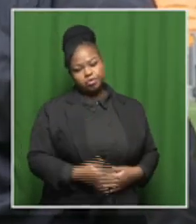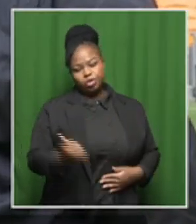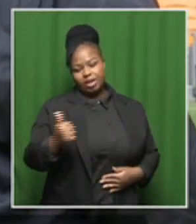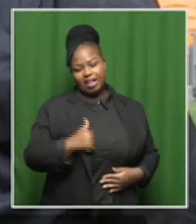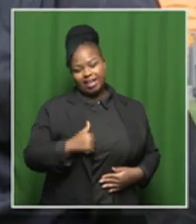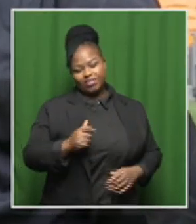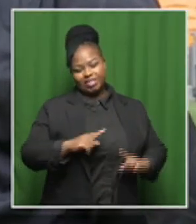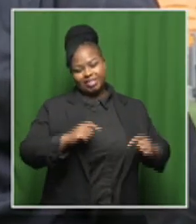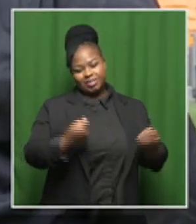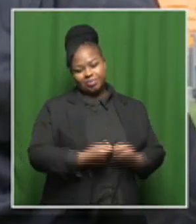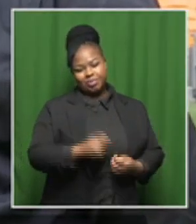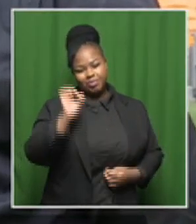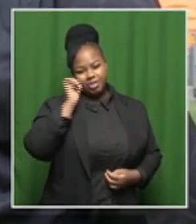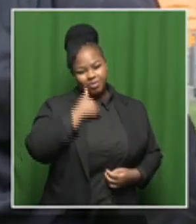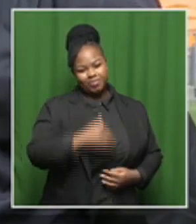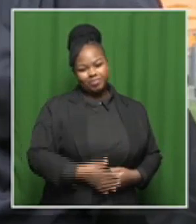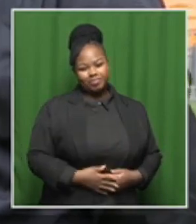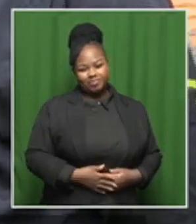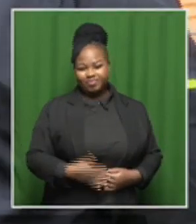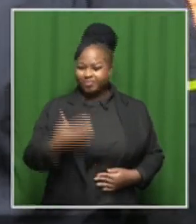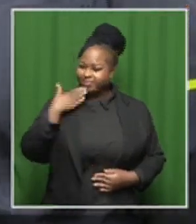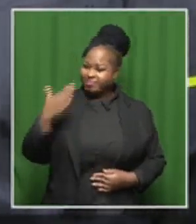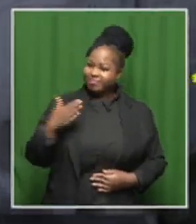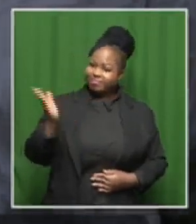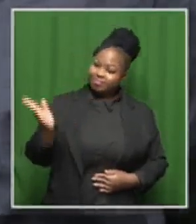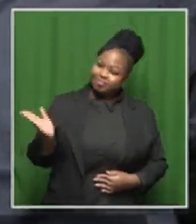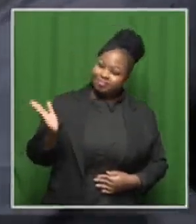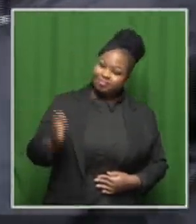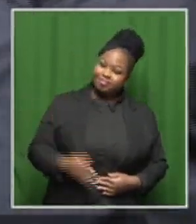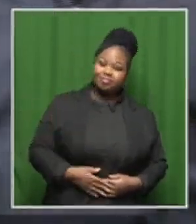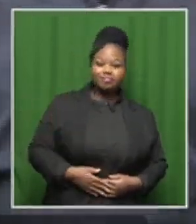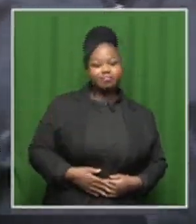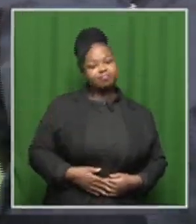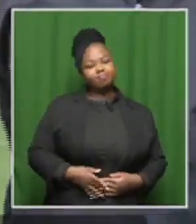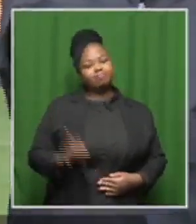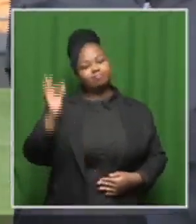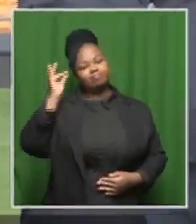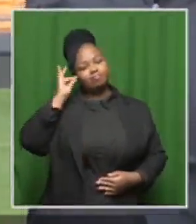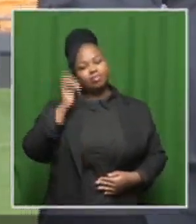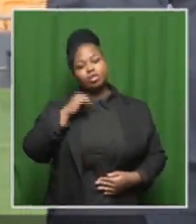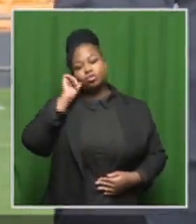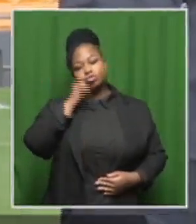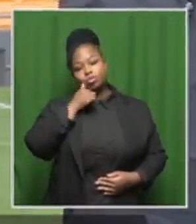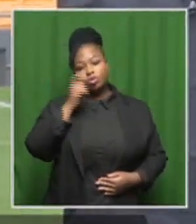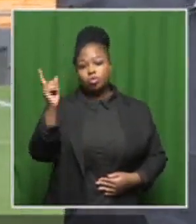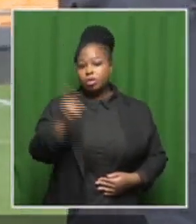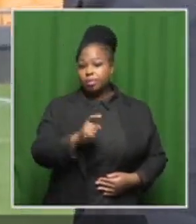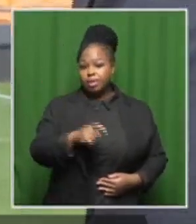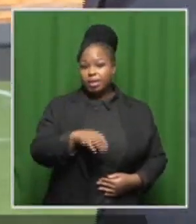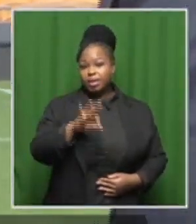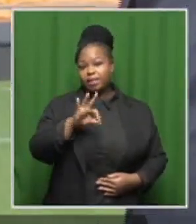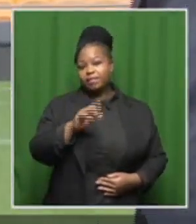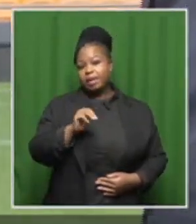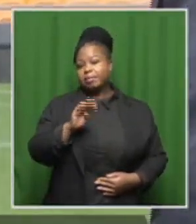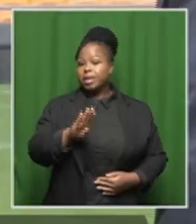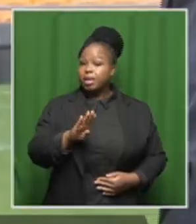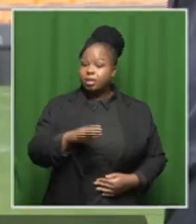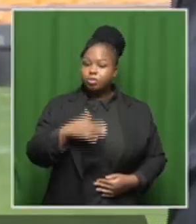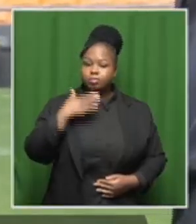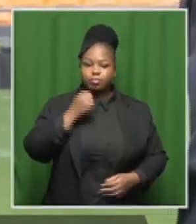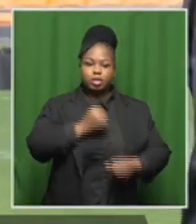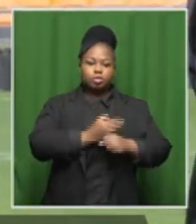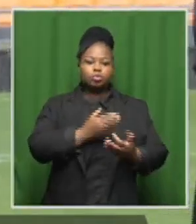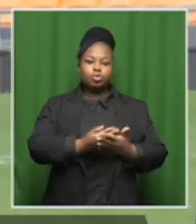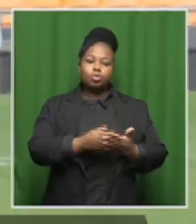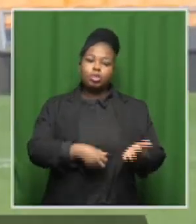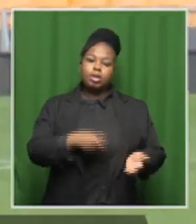you and your team for tomorrow as well. Thanks, Stacey. So there you've heard it, guys. If you are coming out and you're going to be supporting in person, make sure that you've got your park and